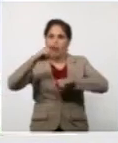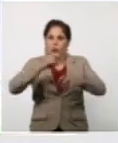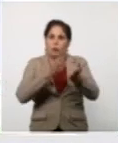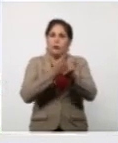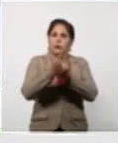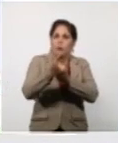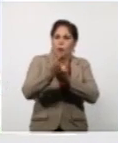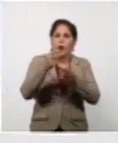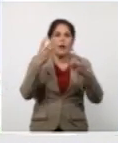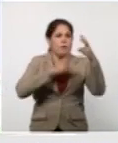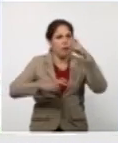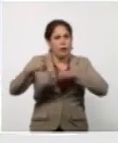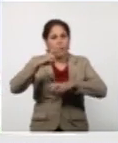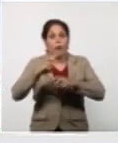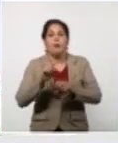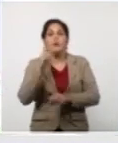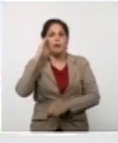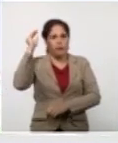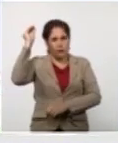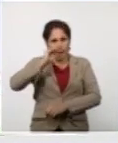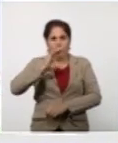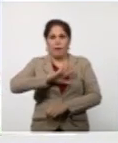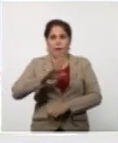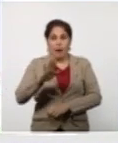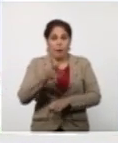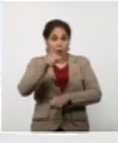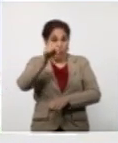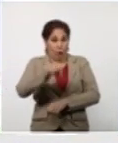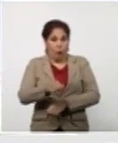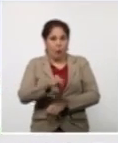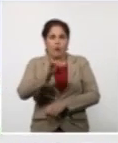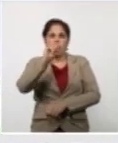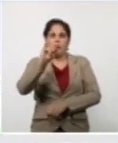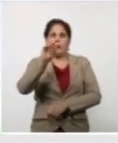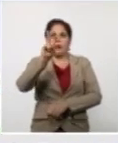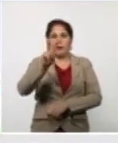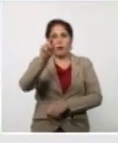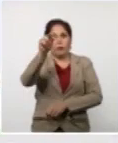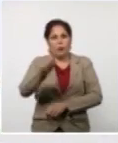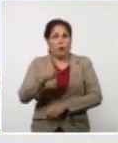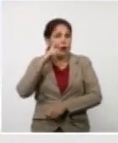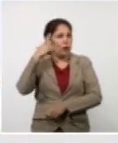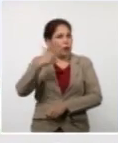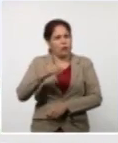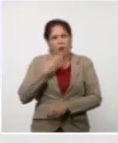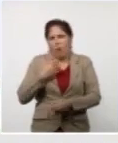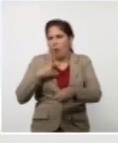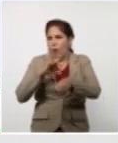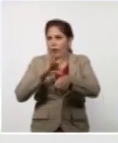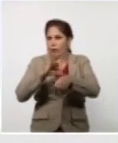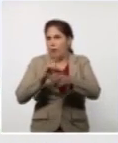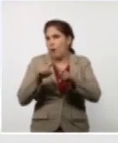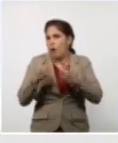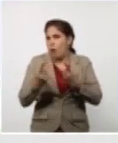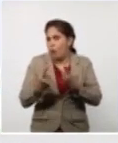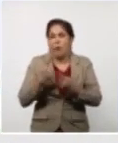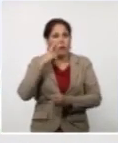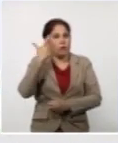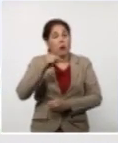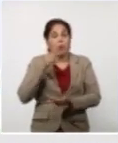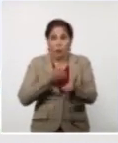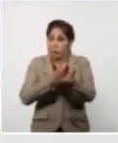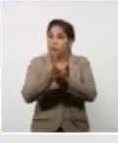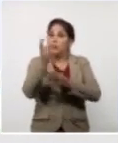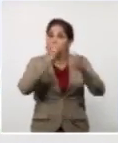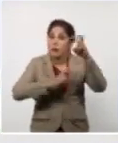whose source has not been identified, and we continue searching in order to perform the control